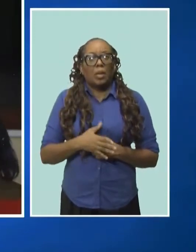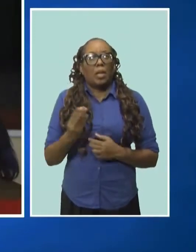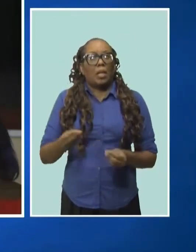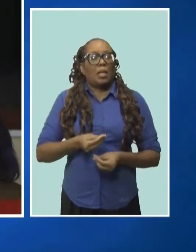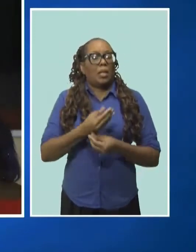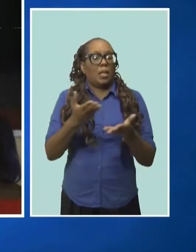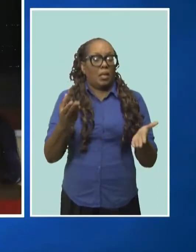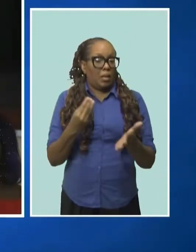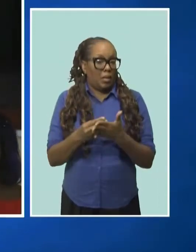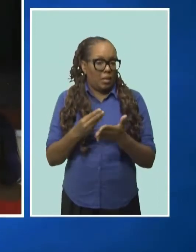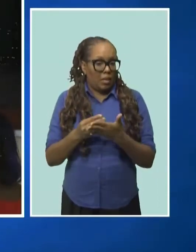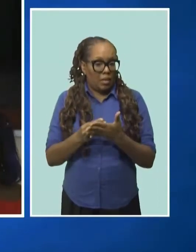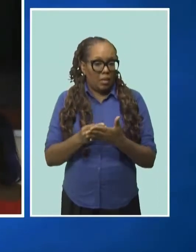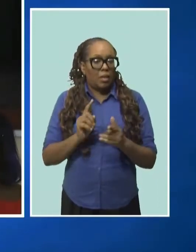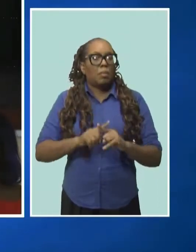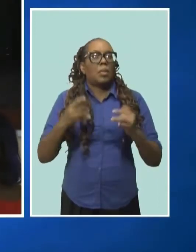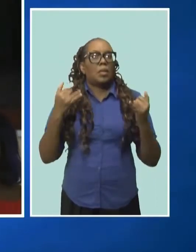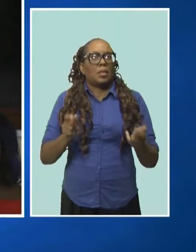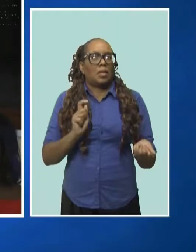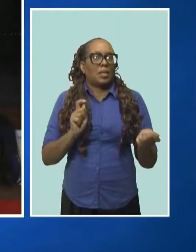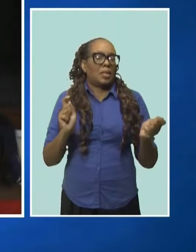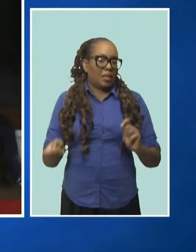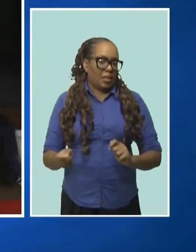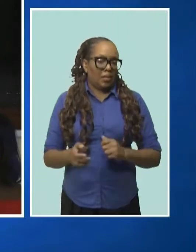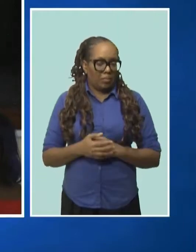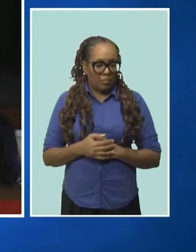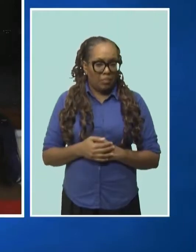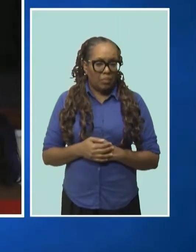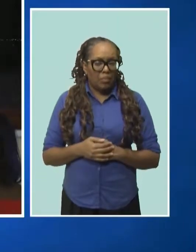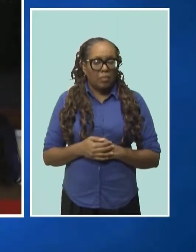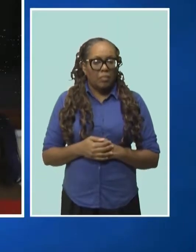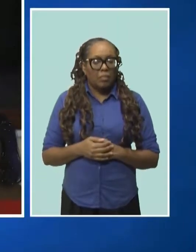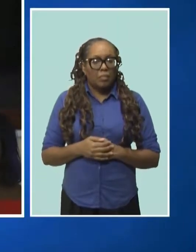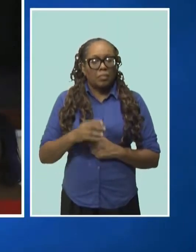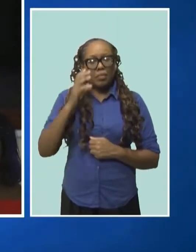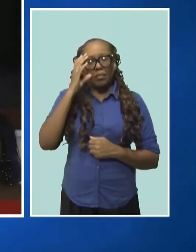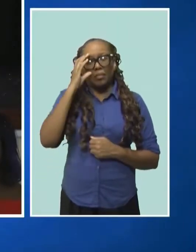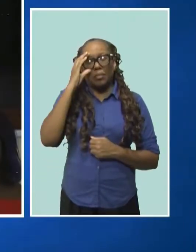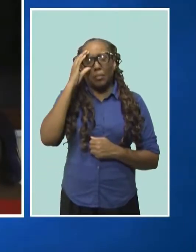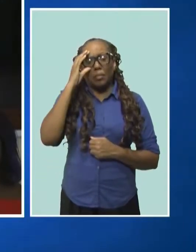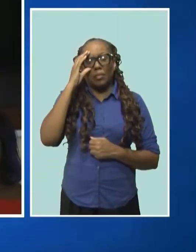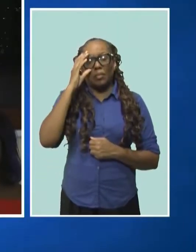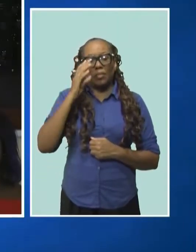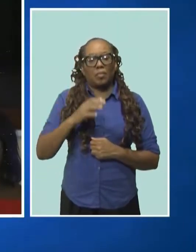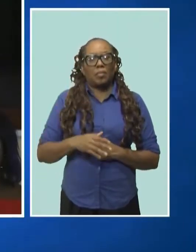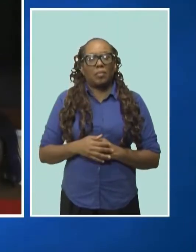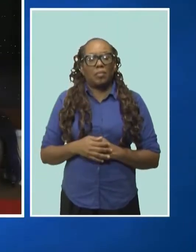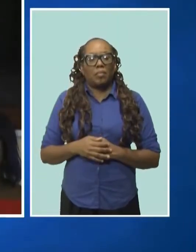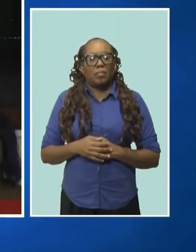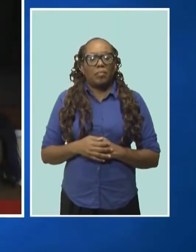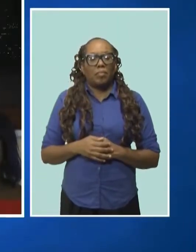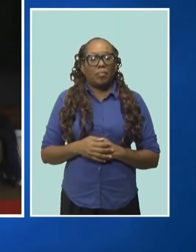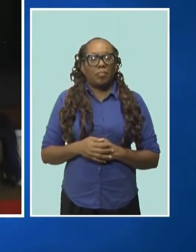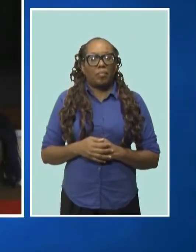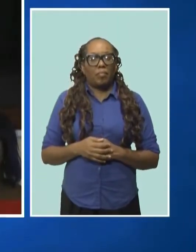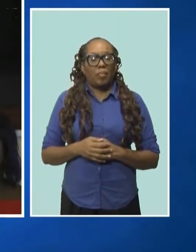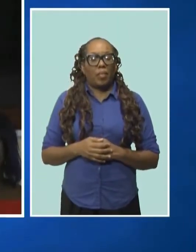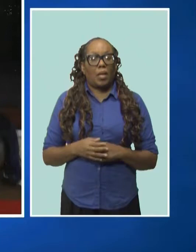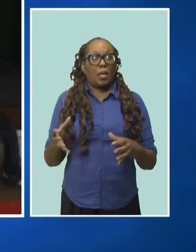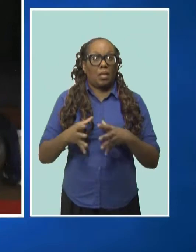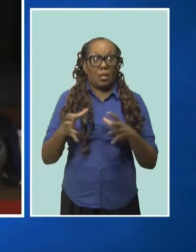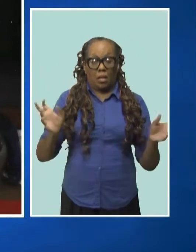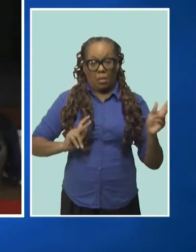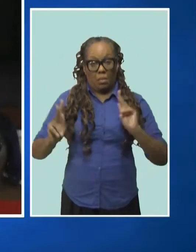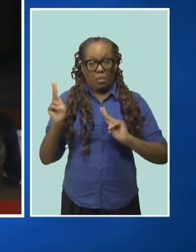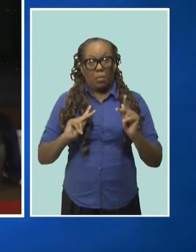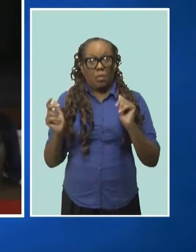you that benefit. That ain't right. Because, as you know, the vast majority of people with disabilities in